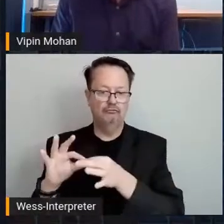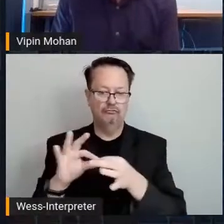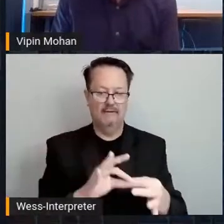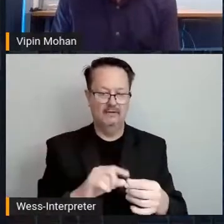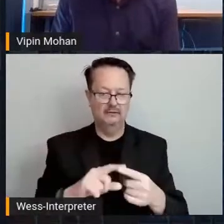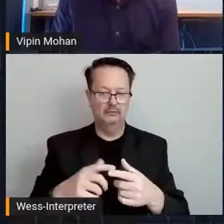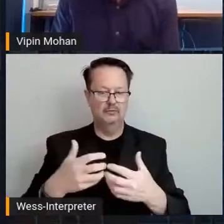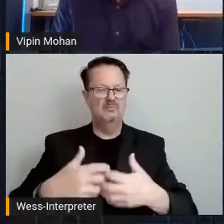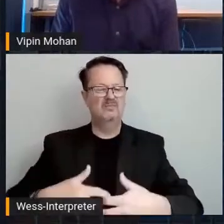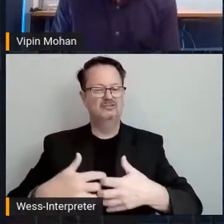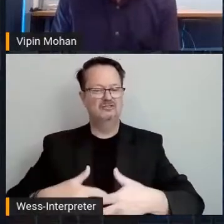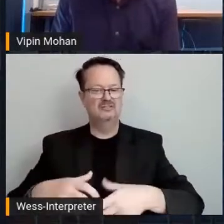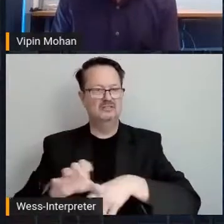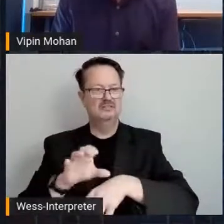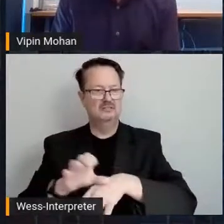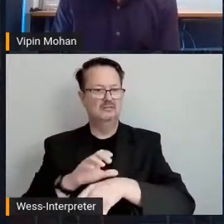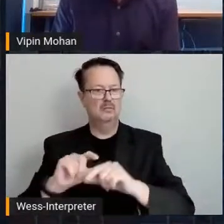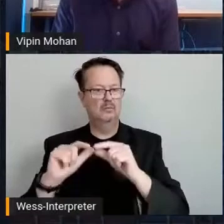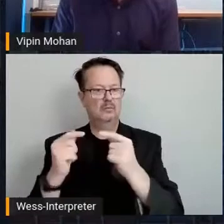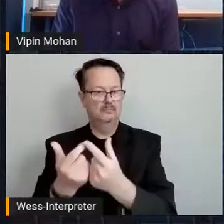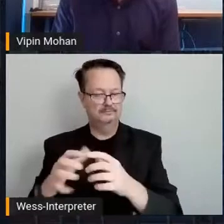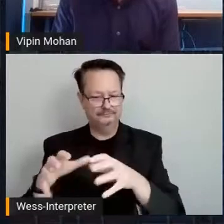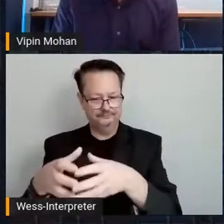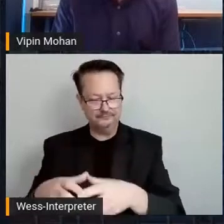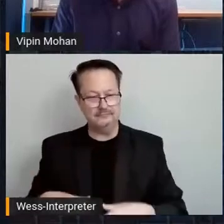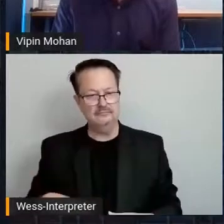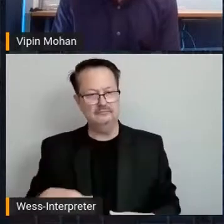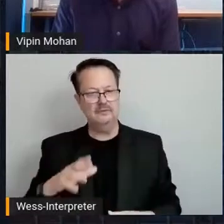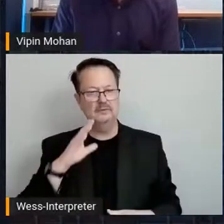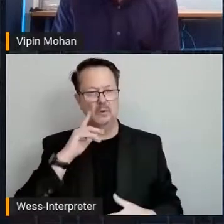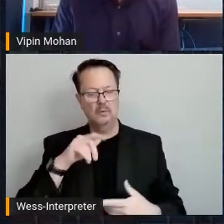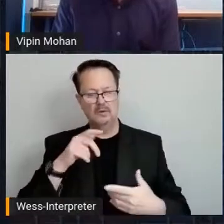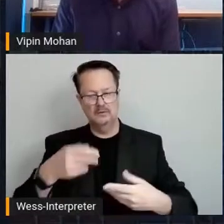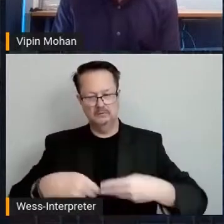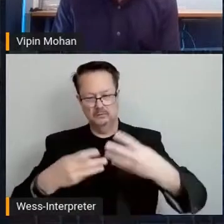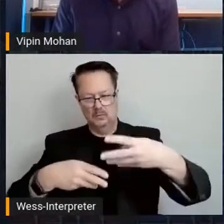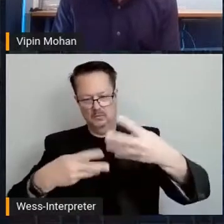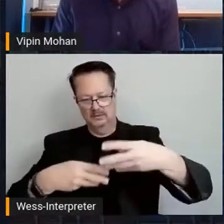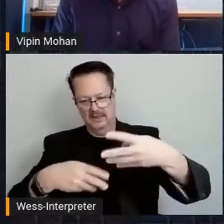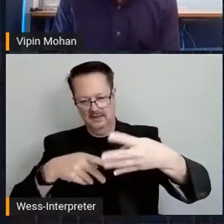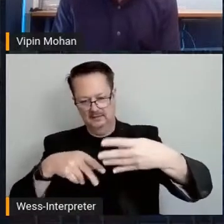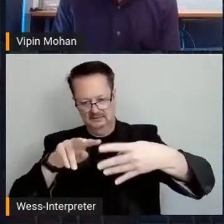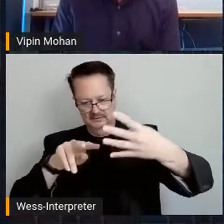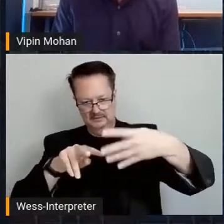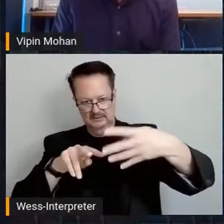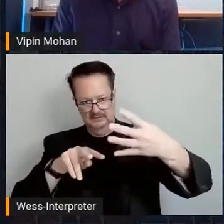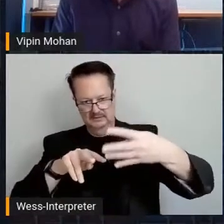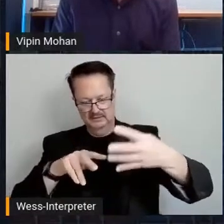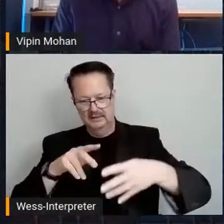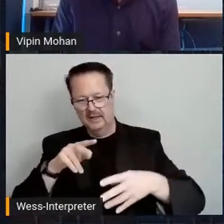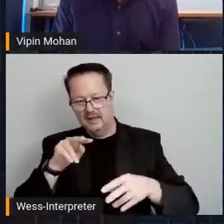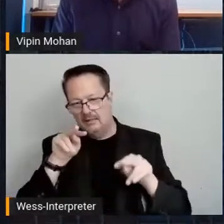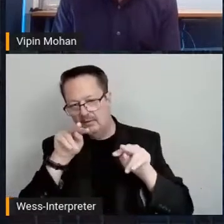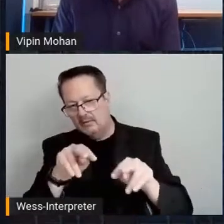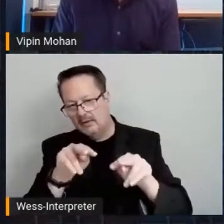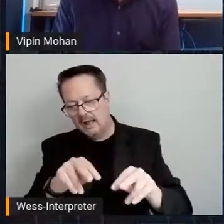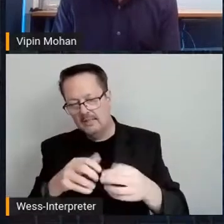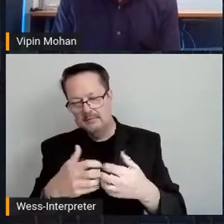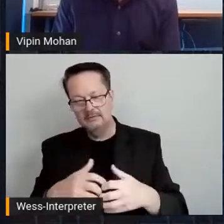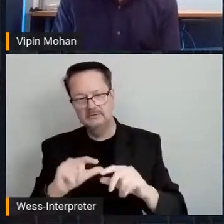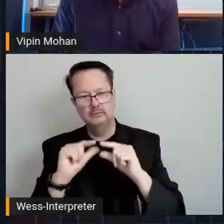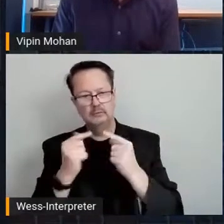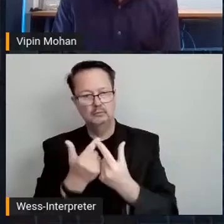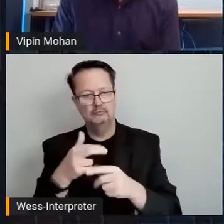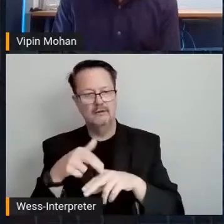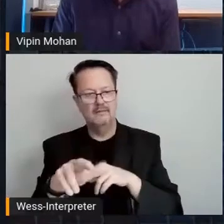group. So we'll just scroll down a little bit, take a peek at the machine group reference,